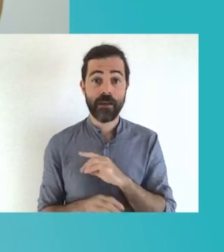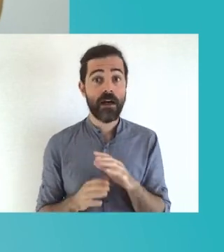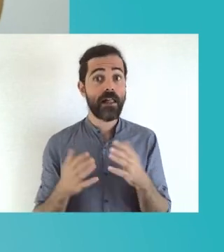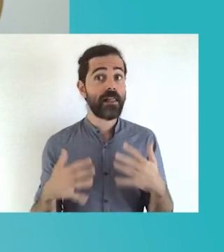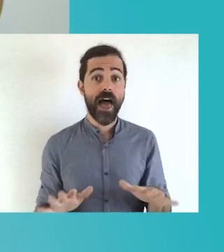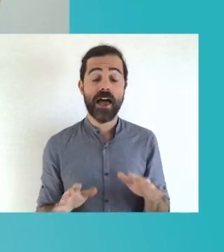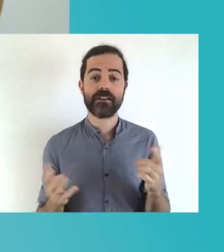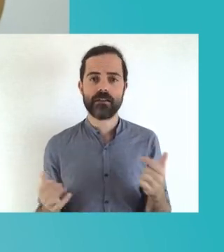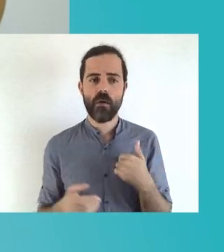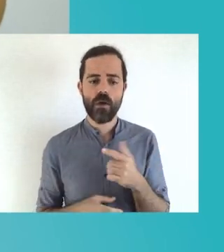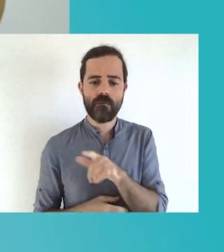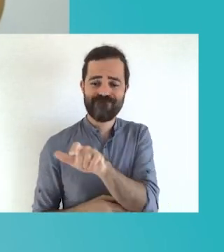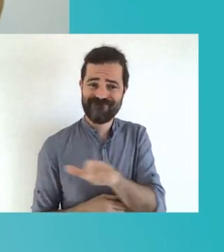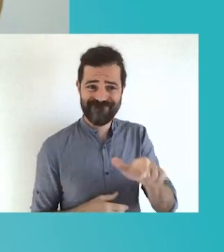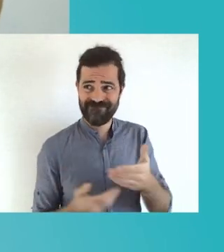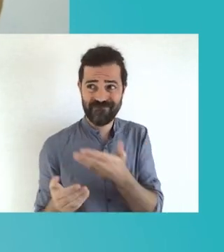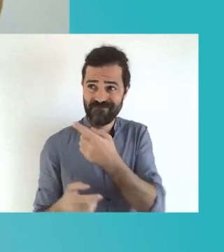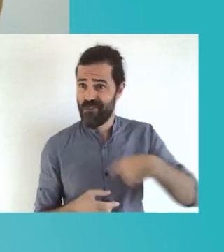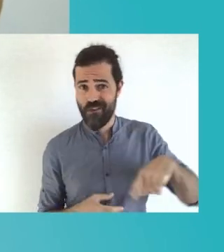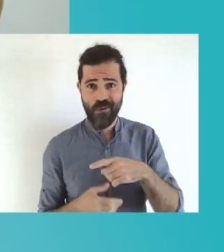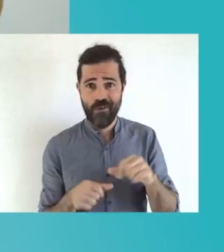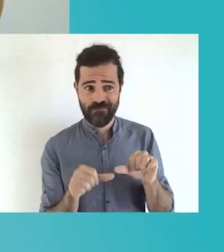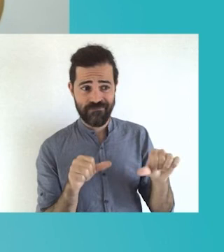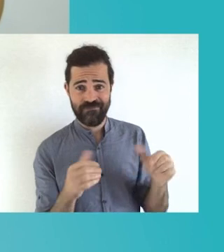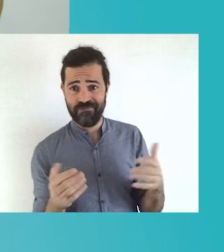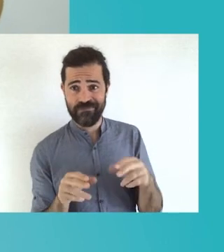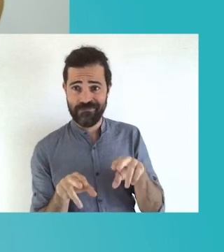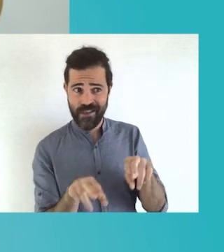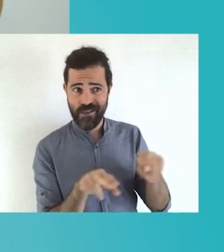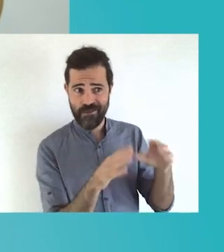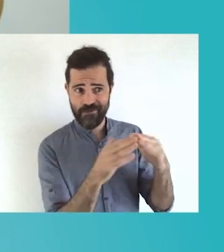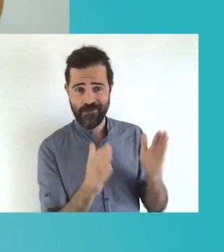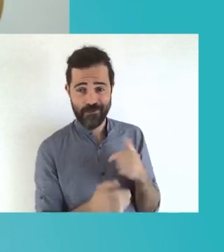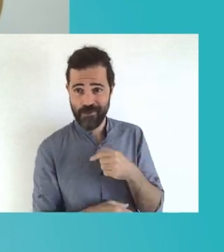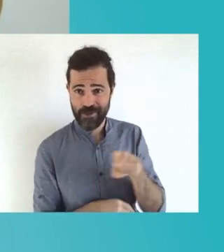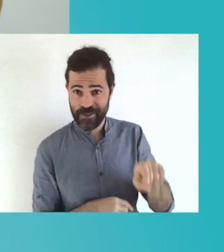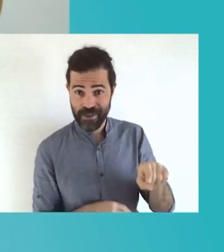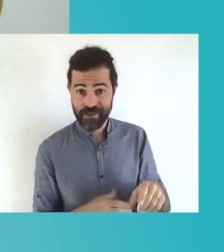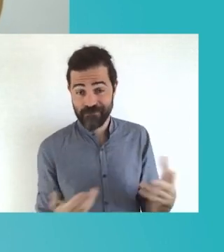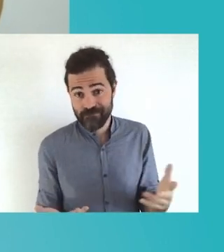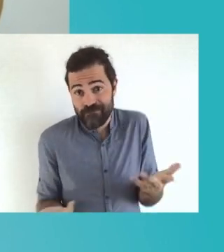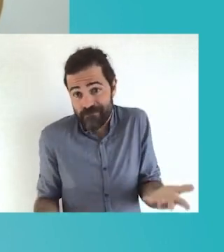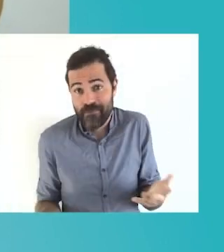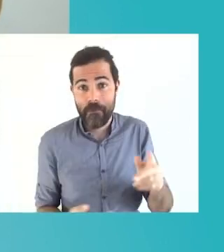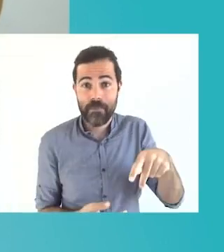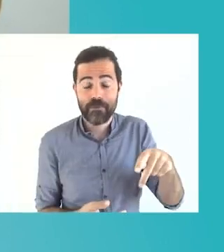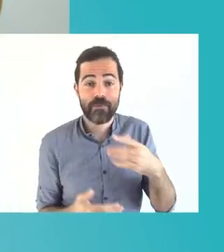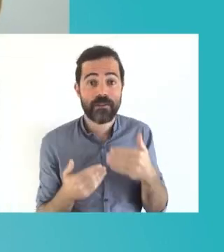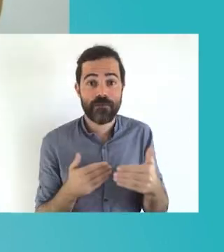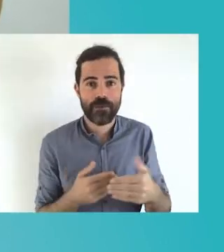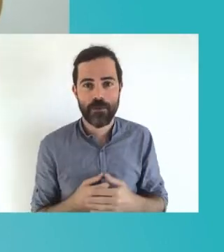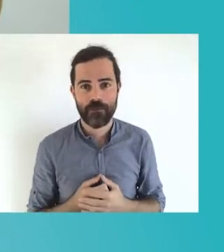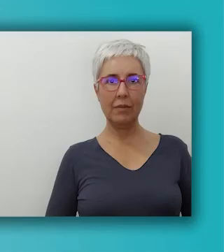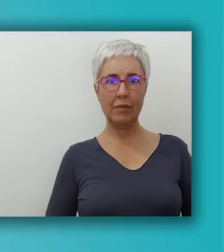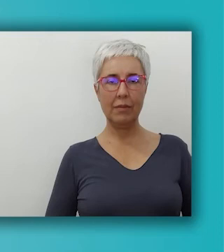one thing. We all want to become elderly, and most of us will need a nursing home. So Pensium is the future.